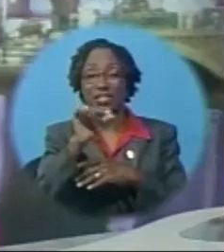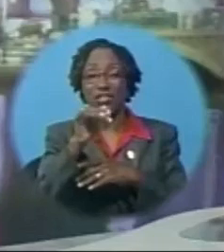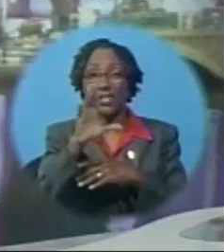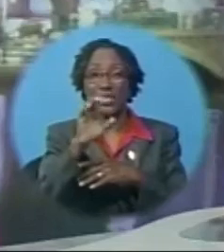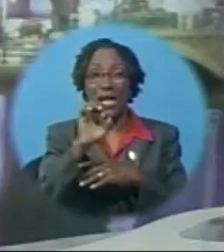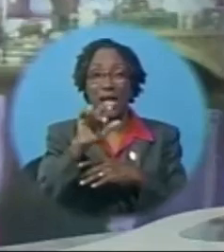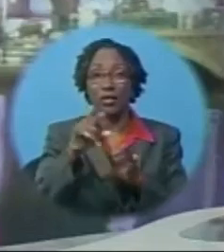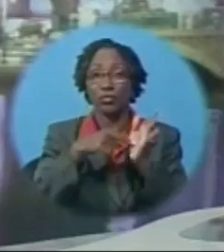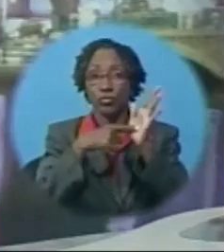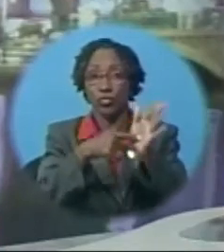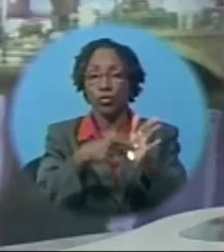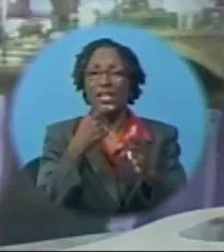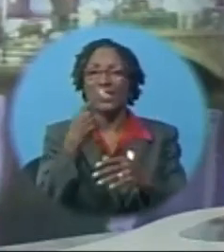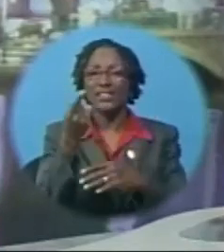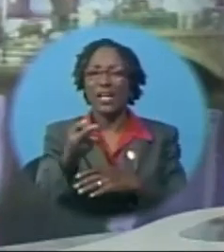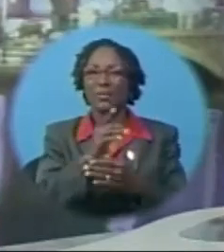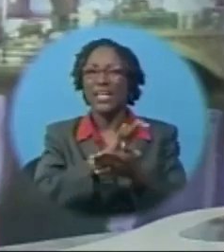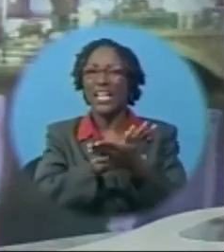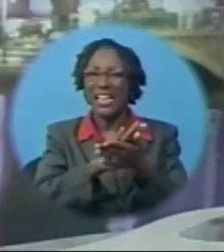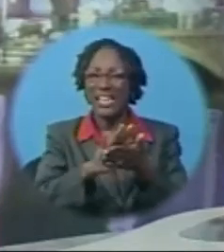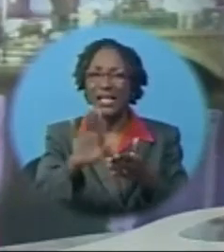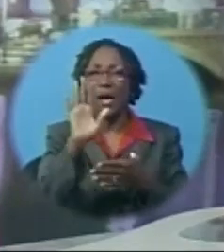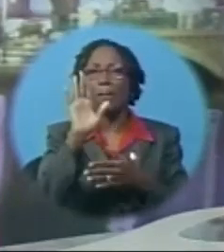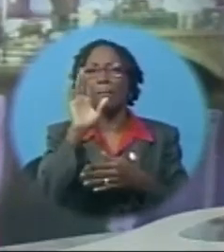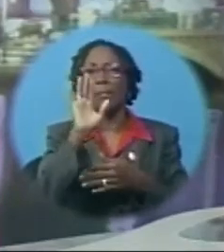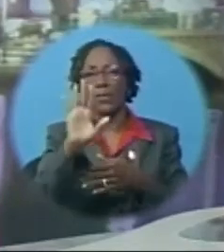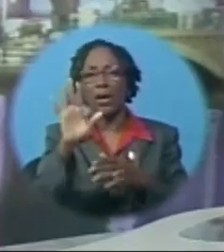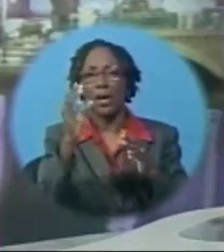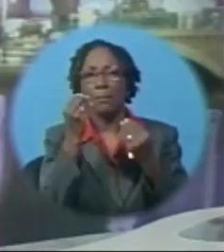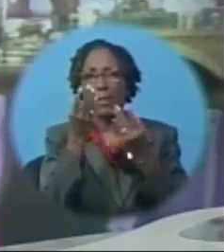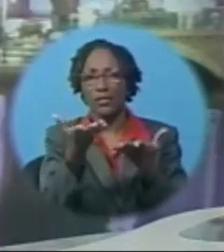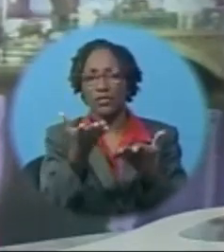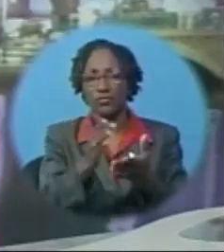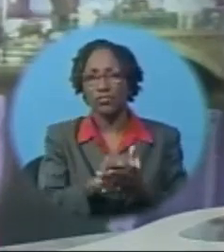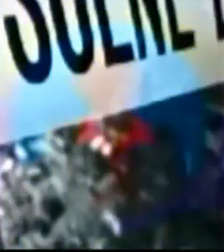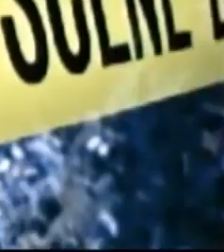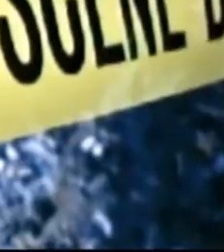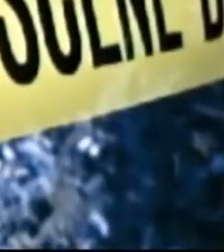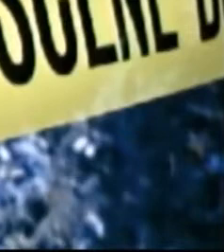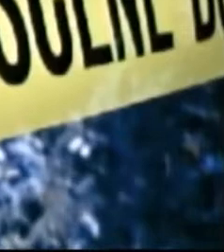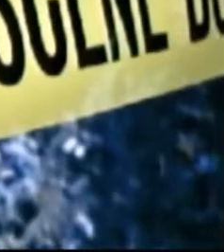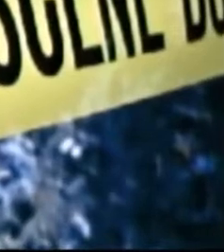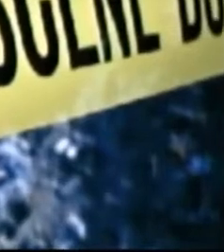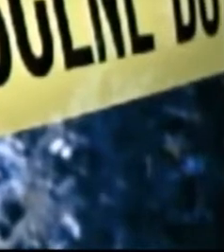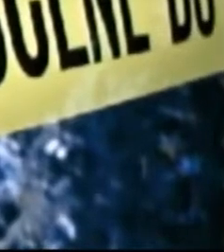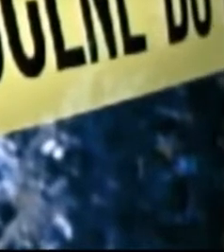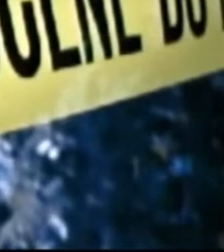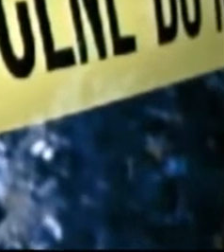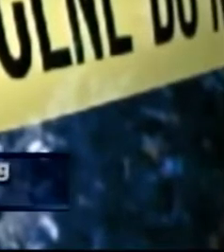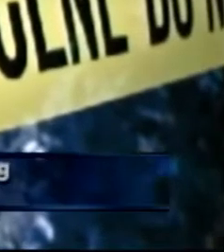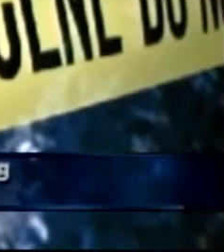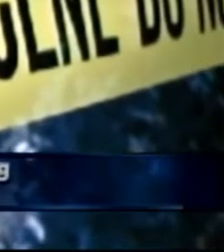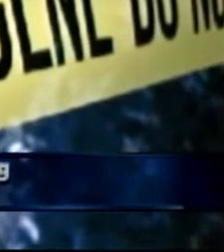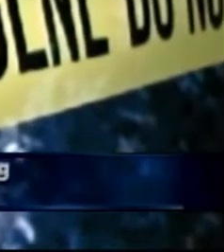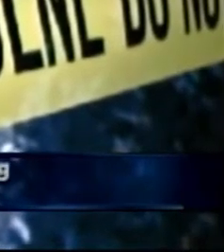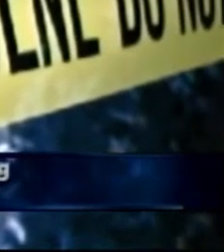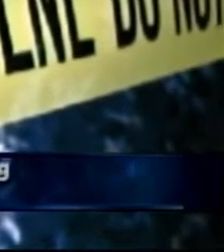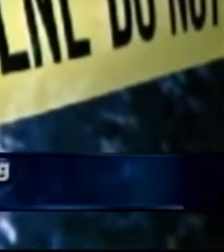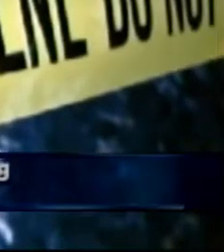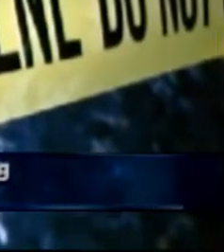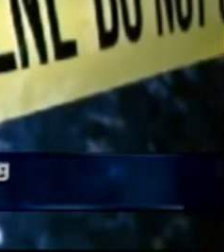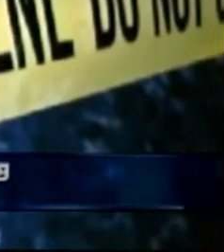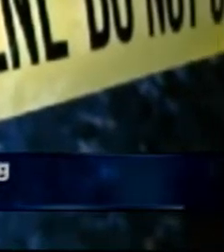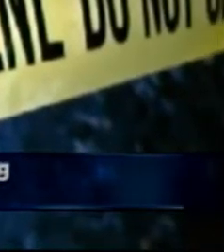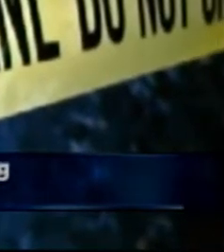younger counterparts to clean up their message. Crime rates across the Caribbean have been rising and governments have